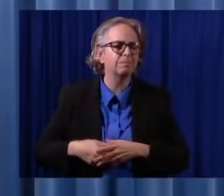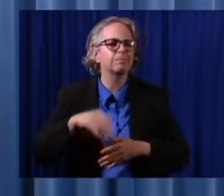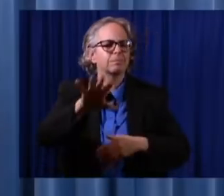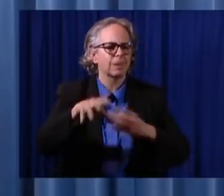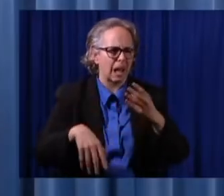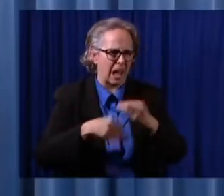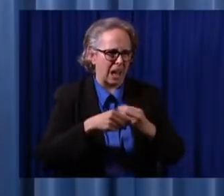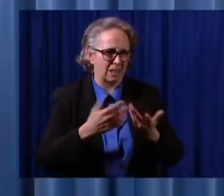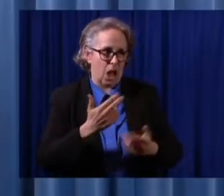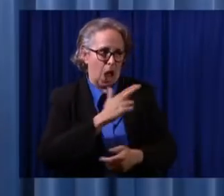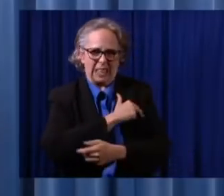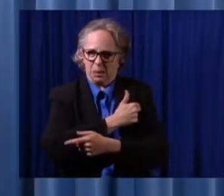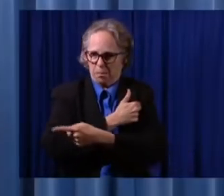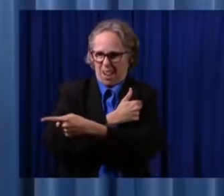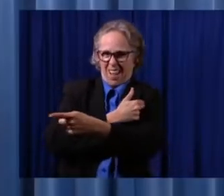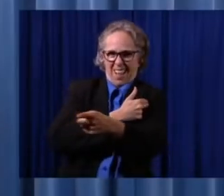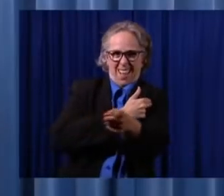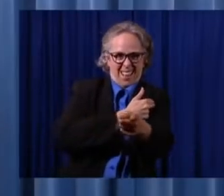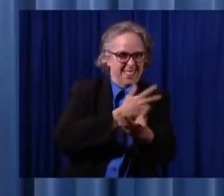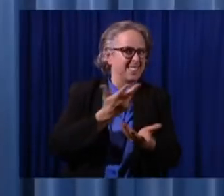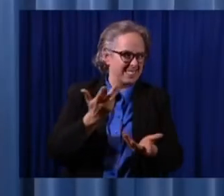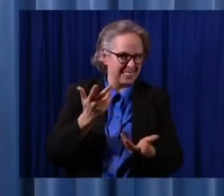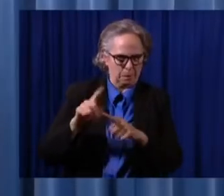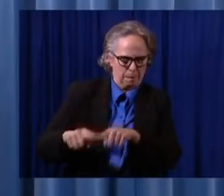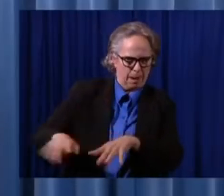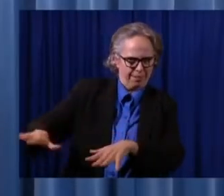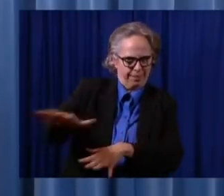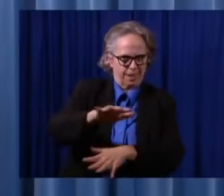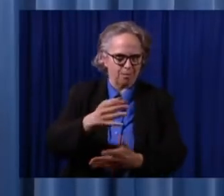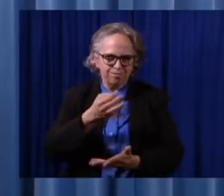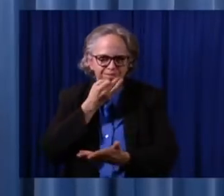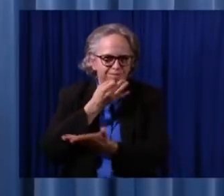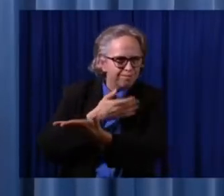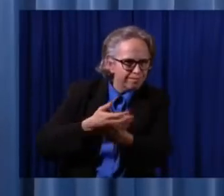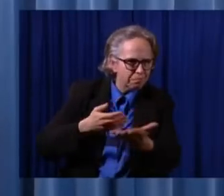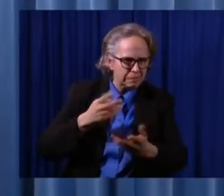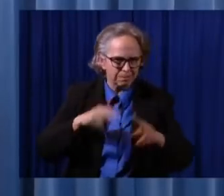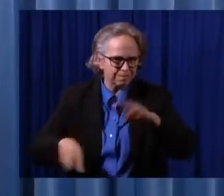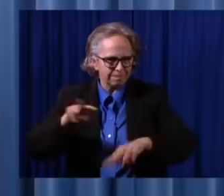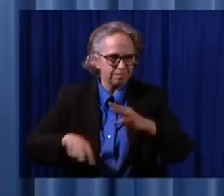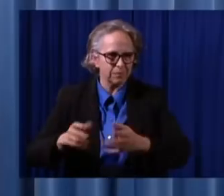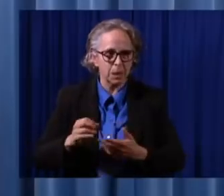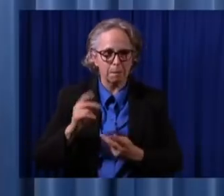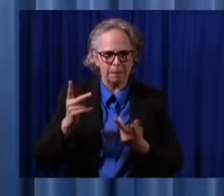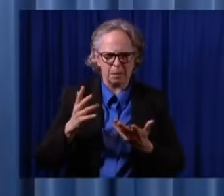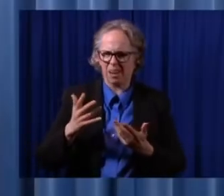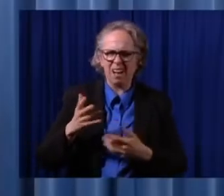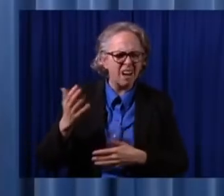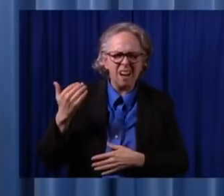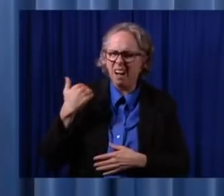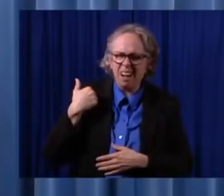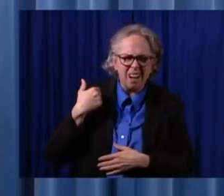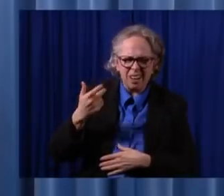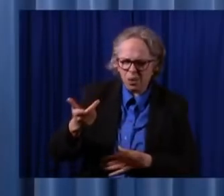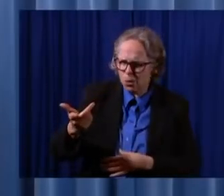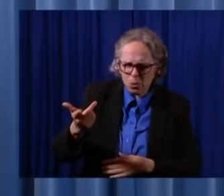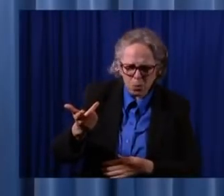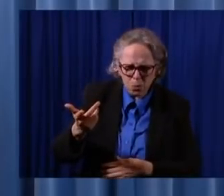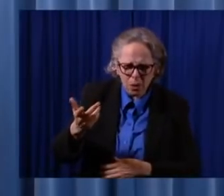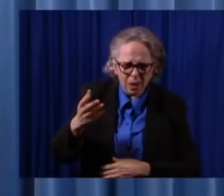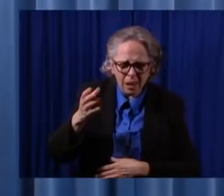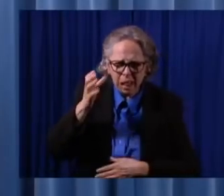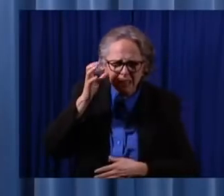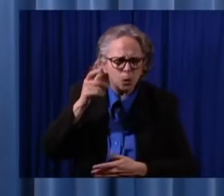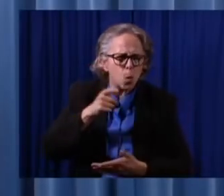hospitals. One of the things that when people ask me, who do you listen to, we listen certainly to the